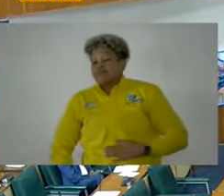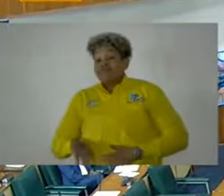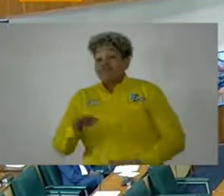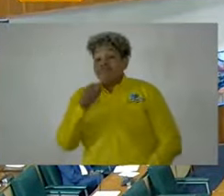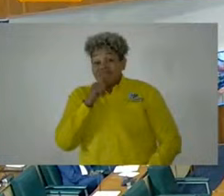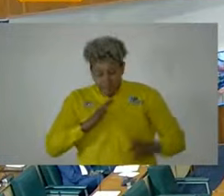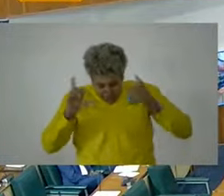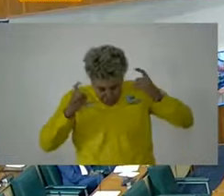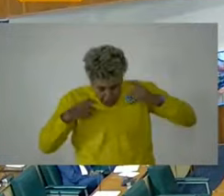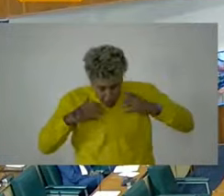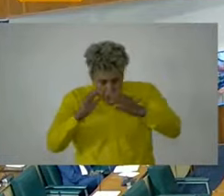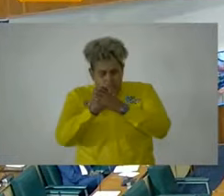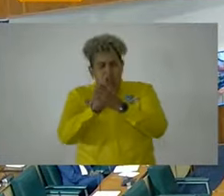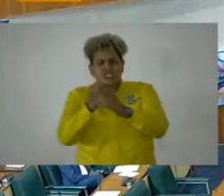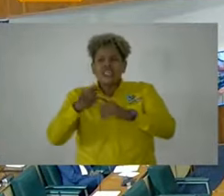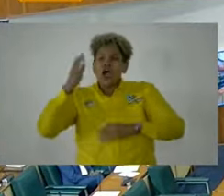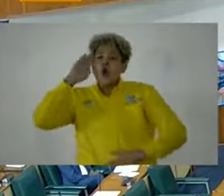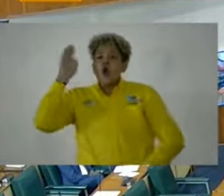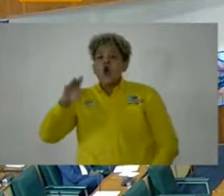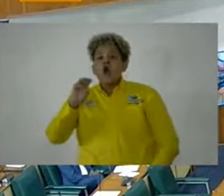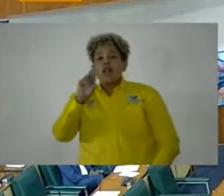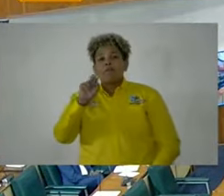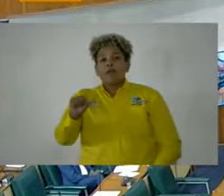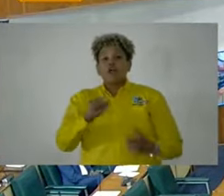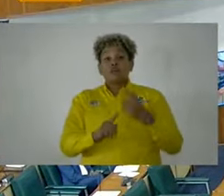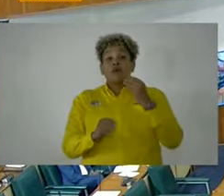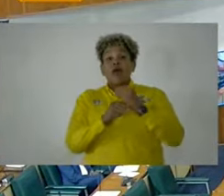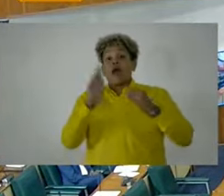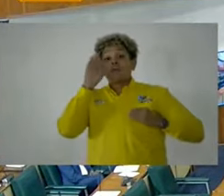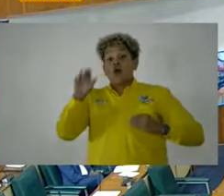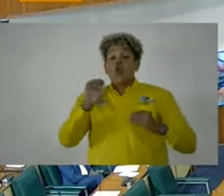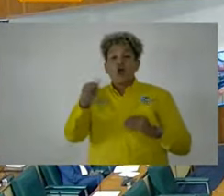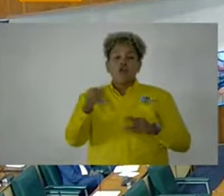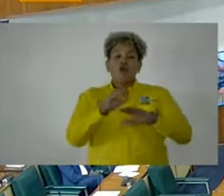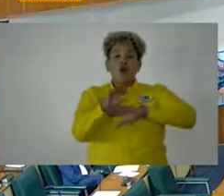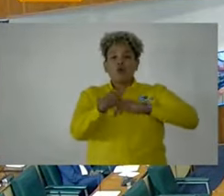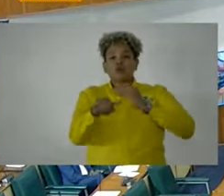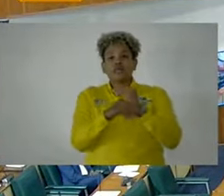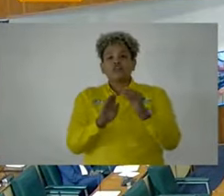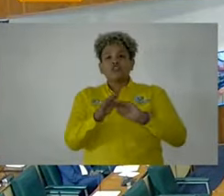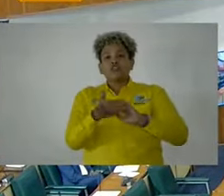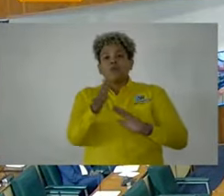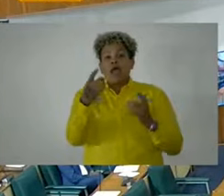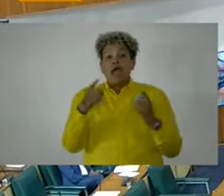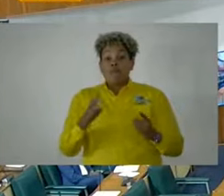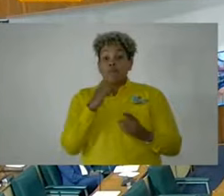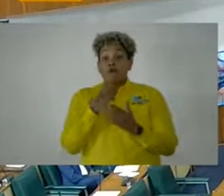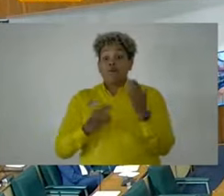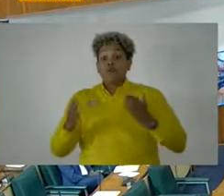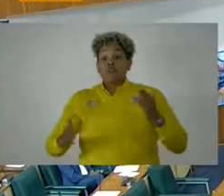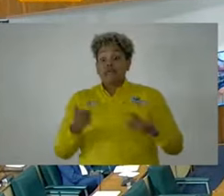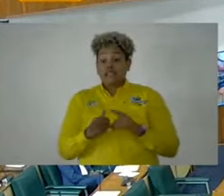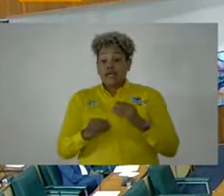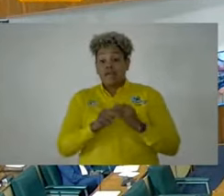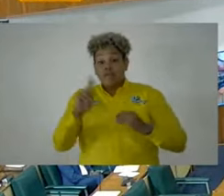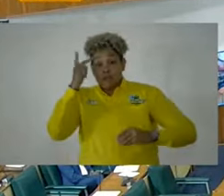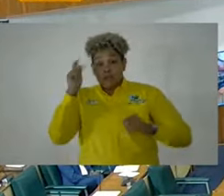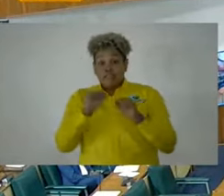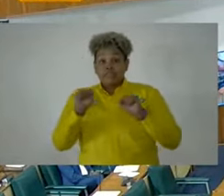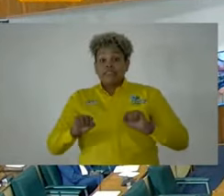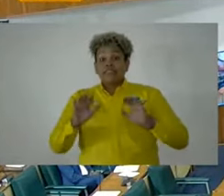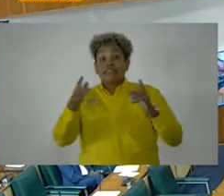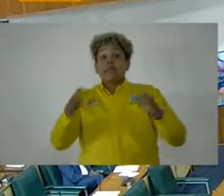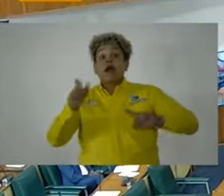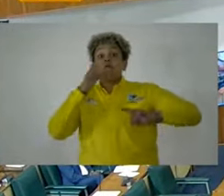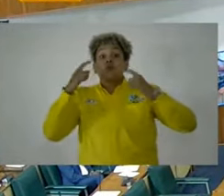Madam Speaker, I want to congratulate all the mayors and all the other councillors island-wide on both sides of our political system